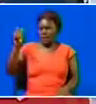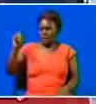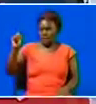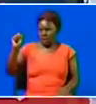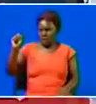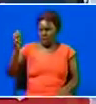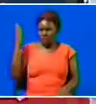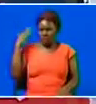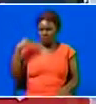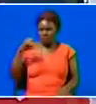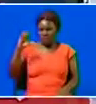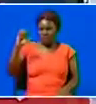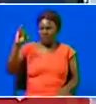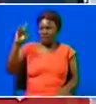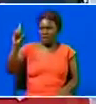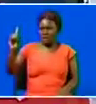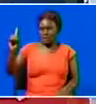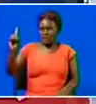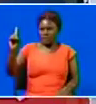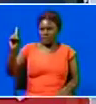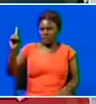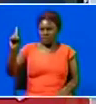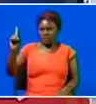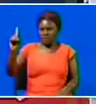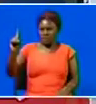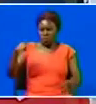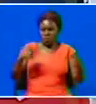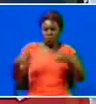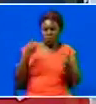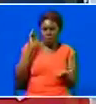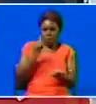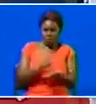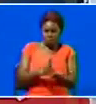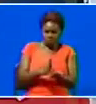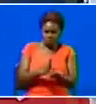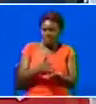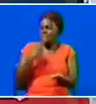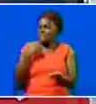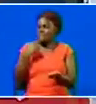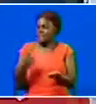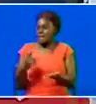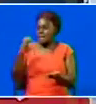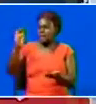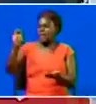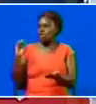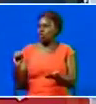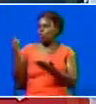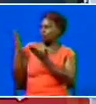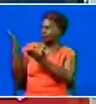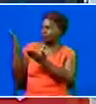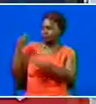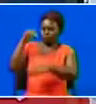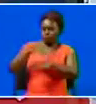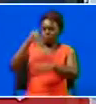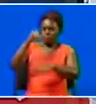Grasha, a former intelligence officer who is fighting his interdiction by EACC, has alleged that Halake Wako interfered